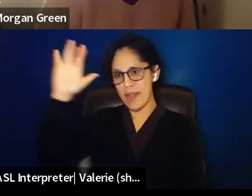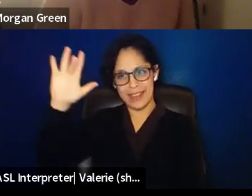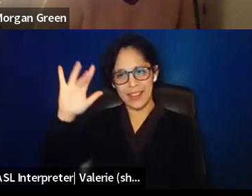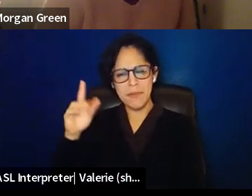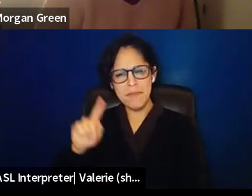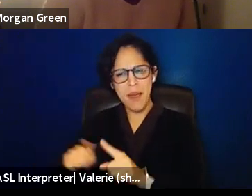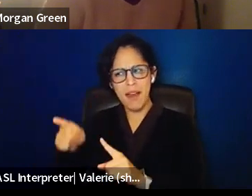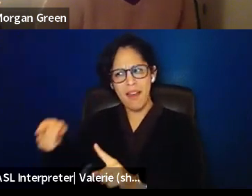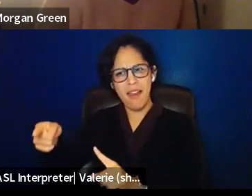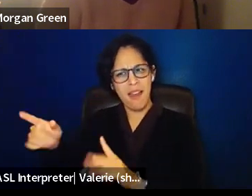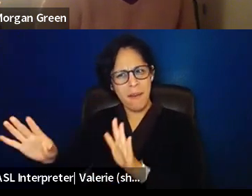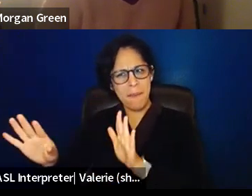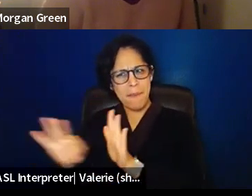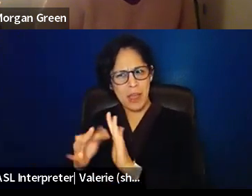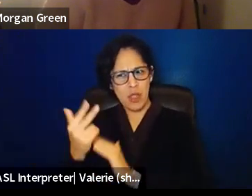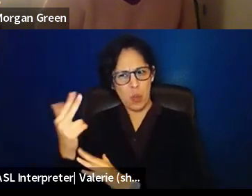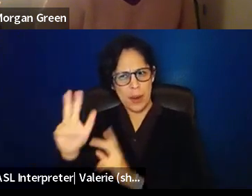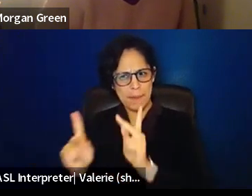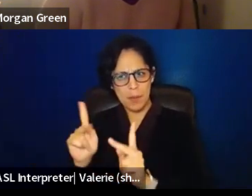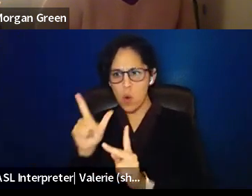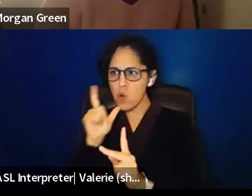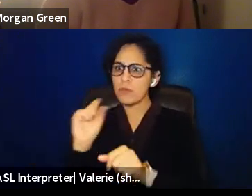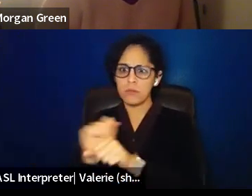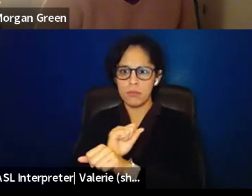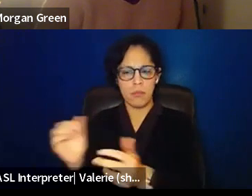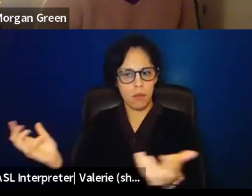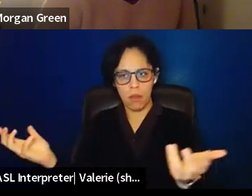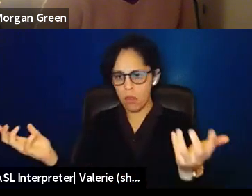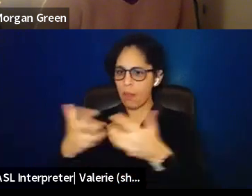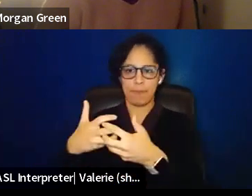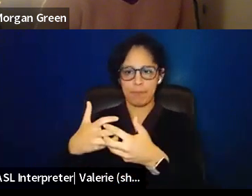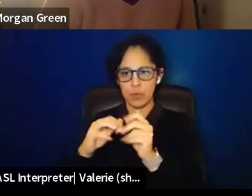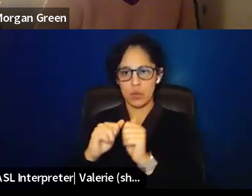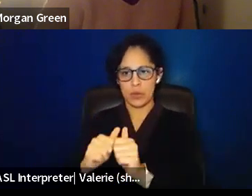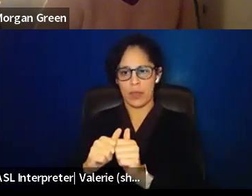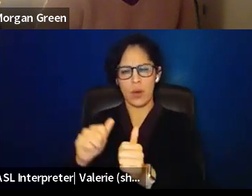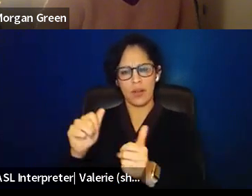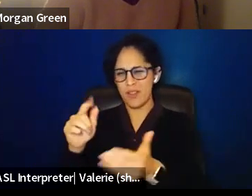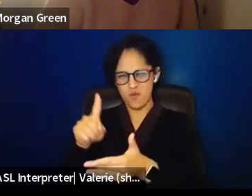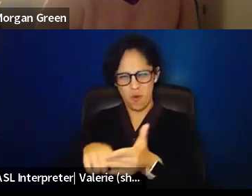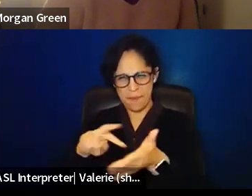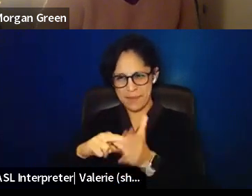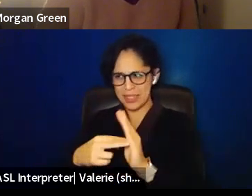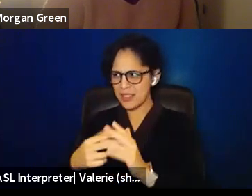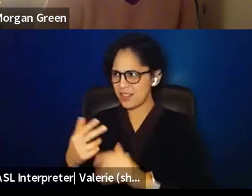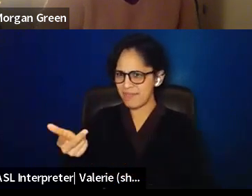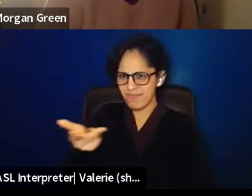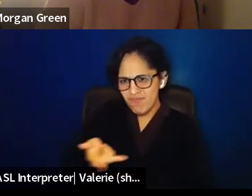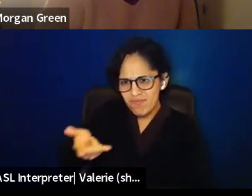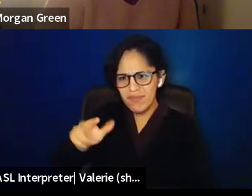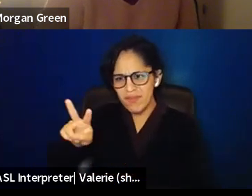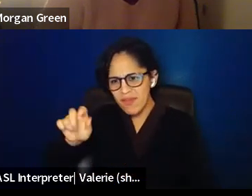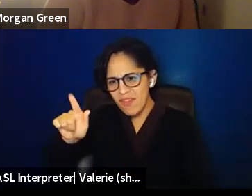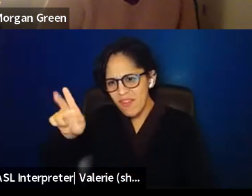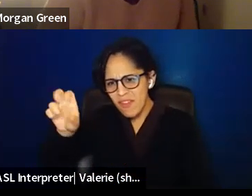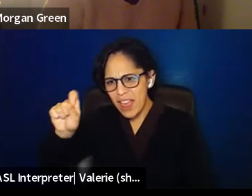that go together. And I mean that in terms of we have real shared values and beliefs and